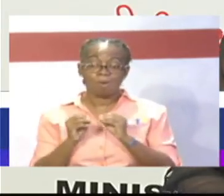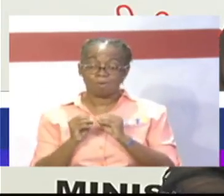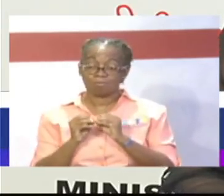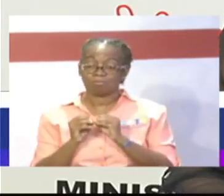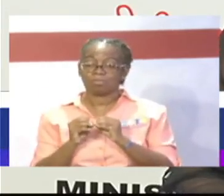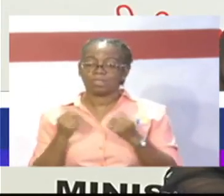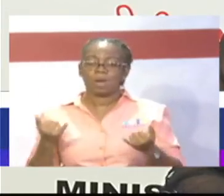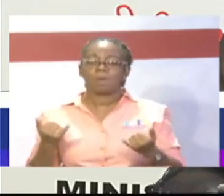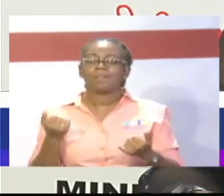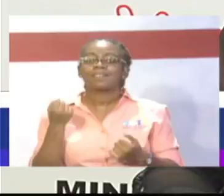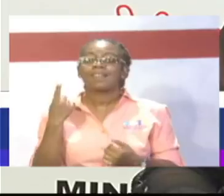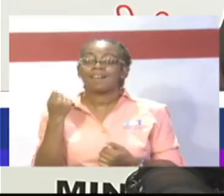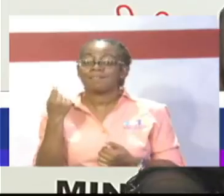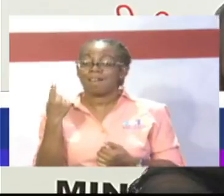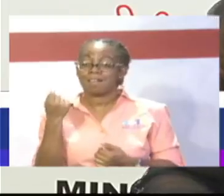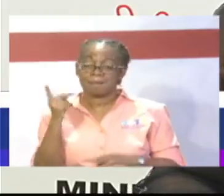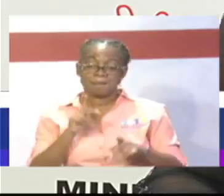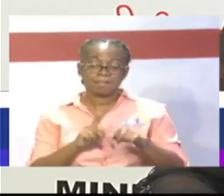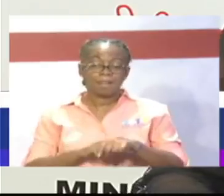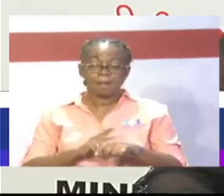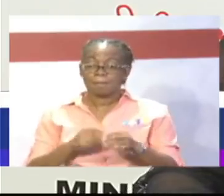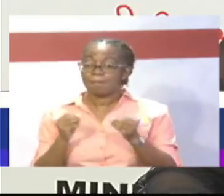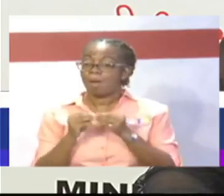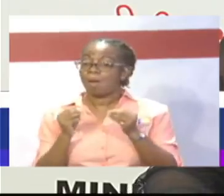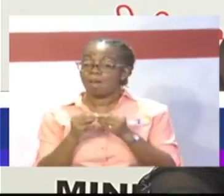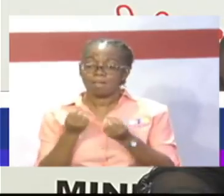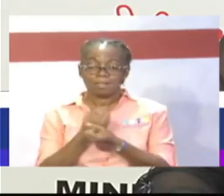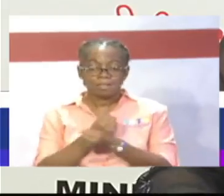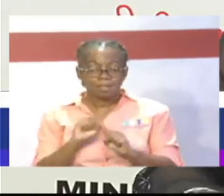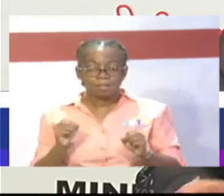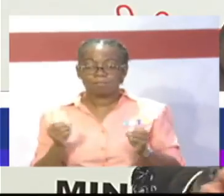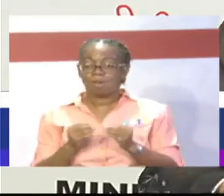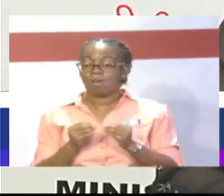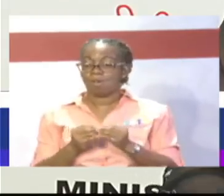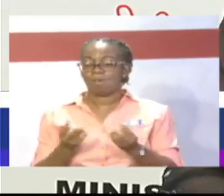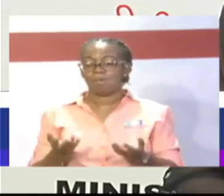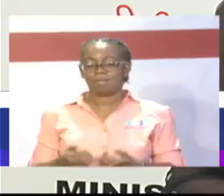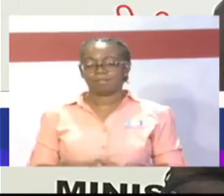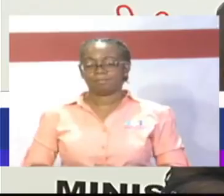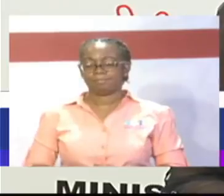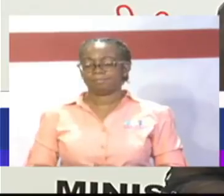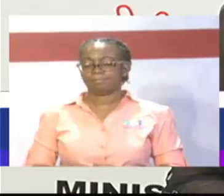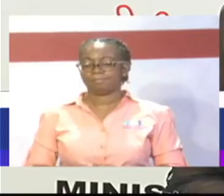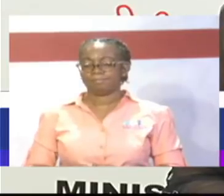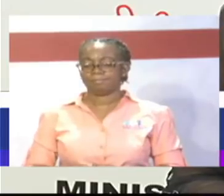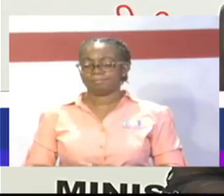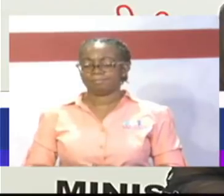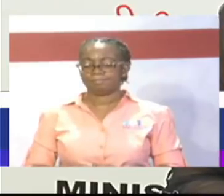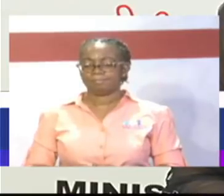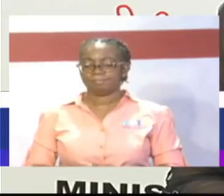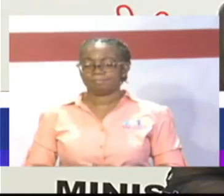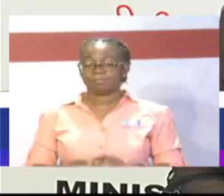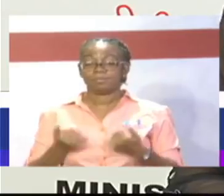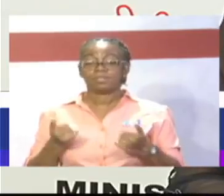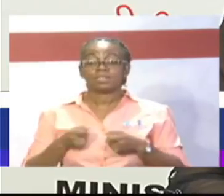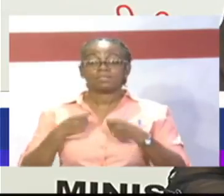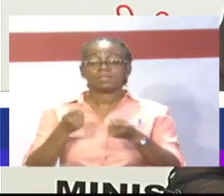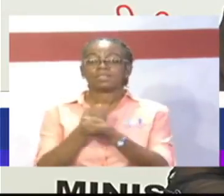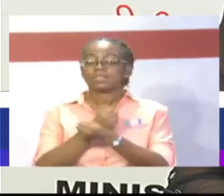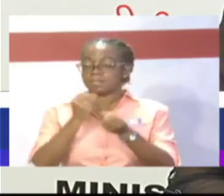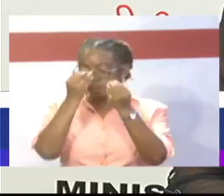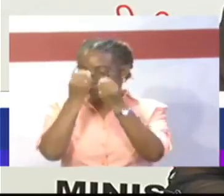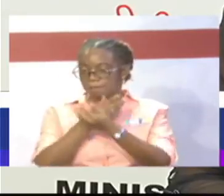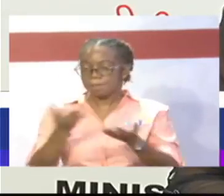now 11 times severely and critically ill patients. I'd like to now provide some information on